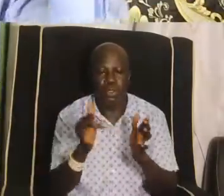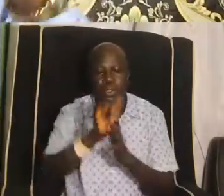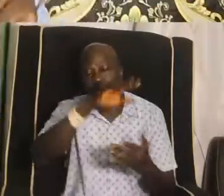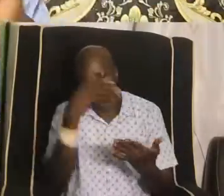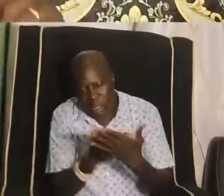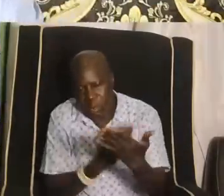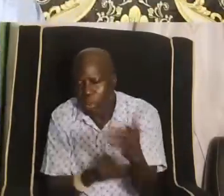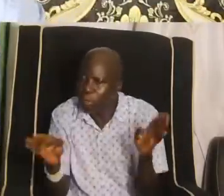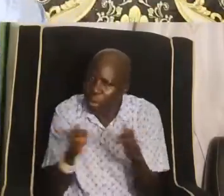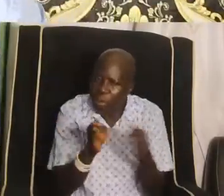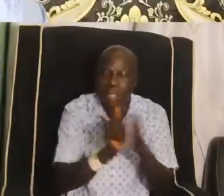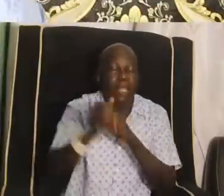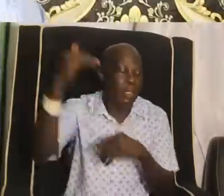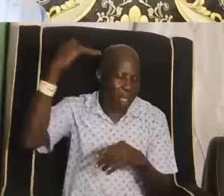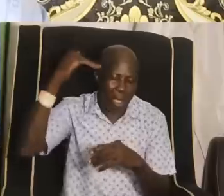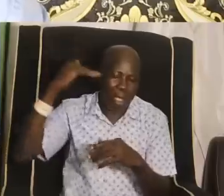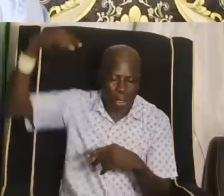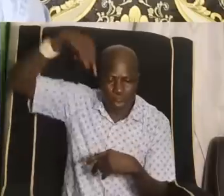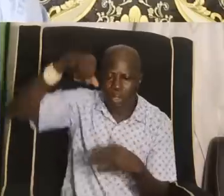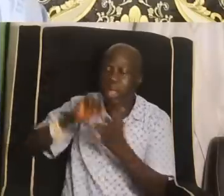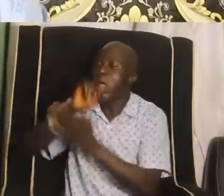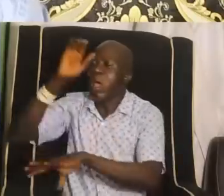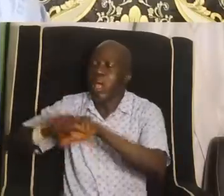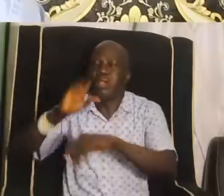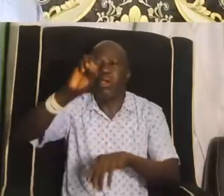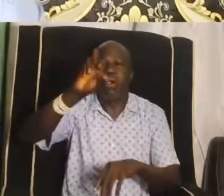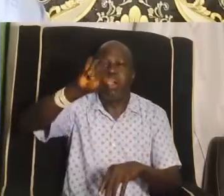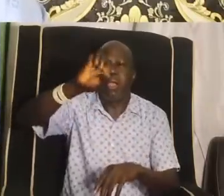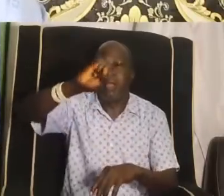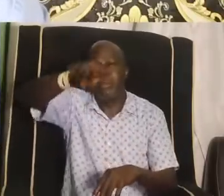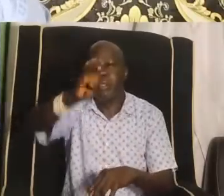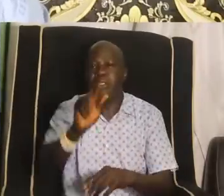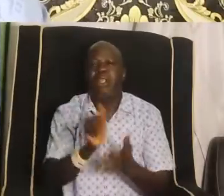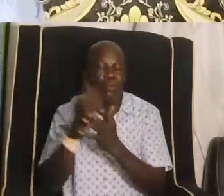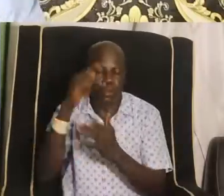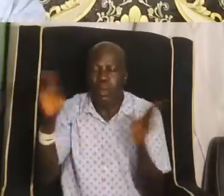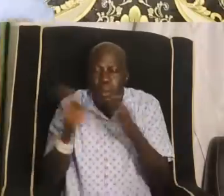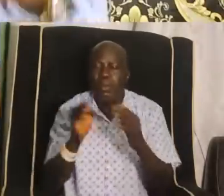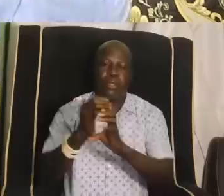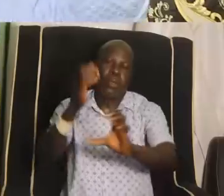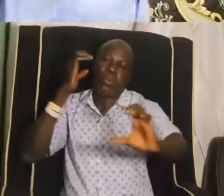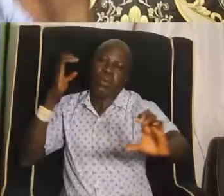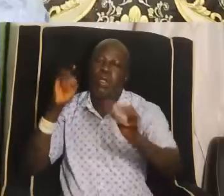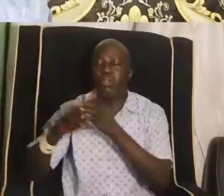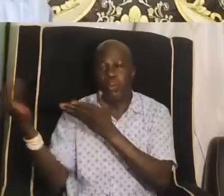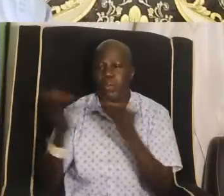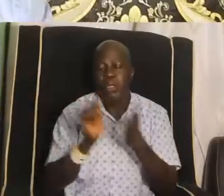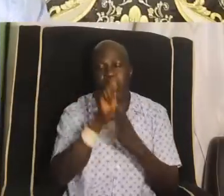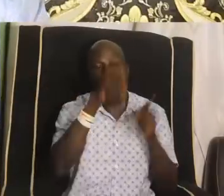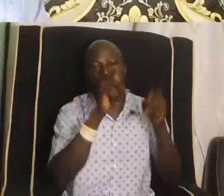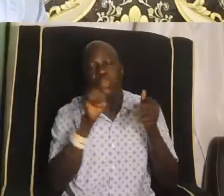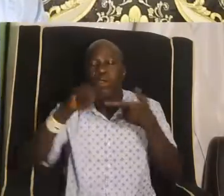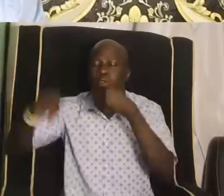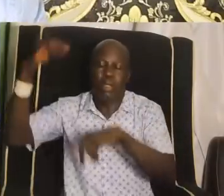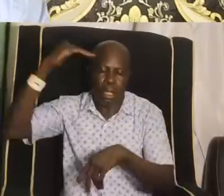Jesus, we'll meet this morning at the headquarters from a remedy. You meet the boss then, they'll bring